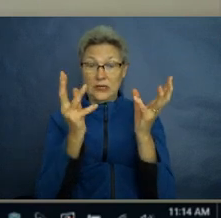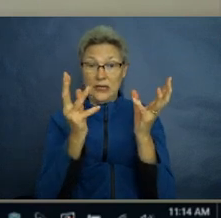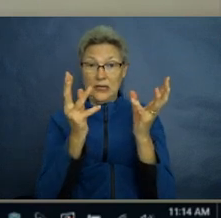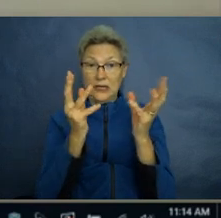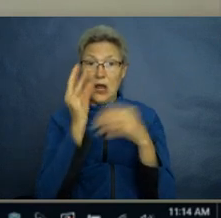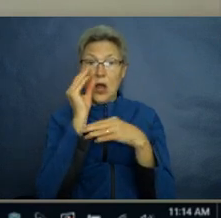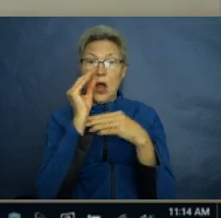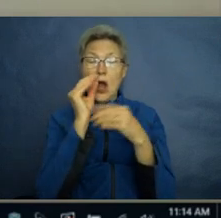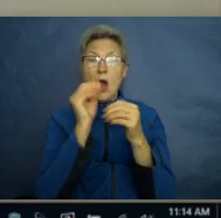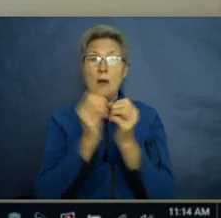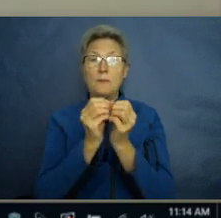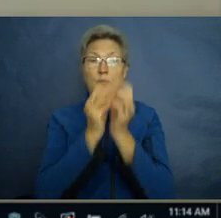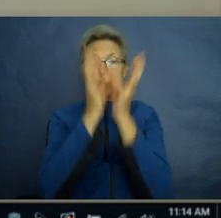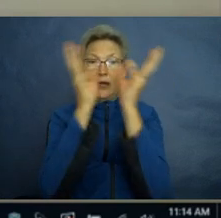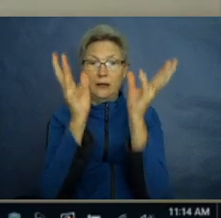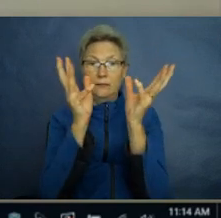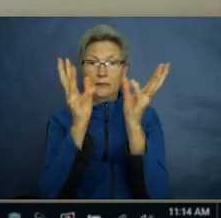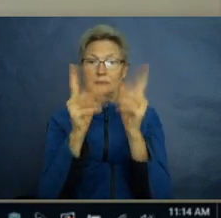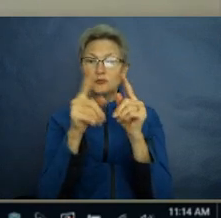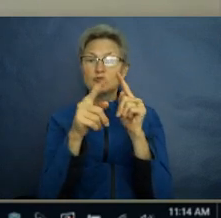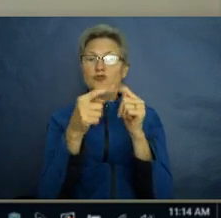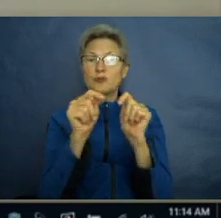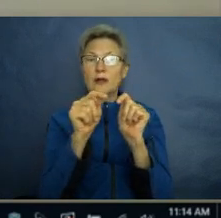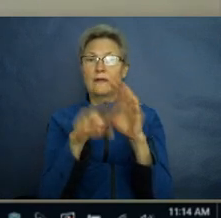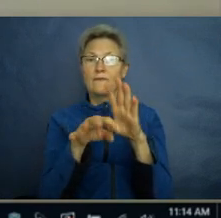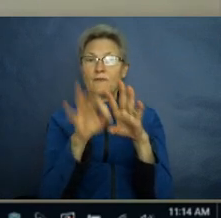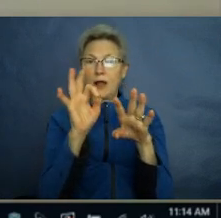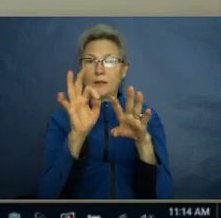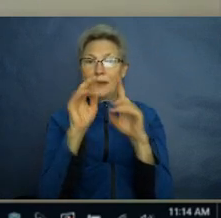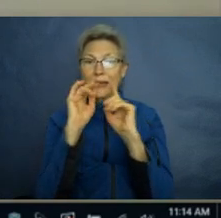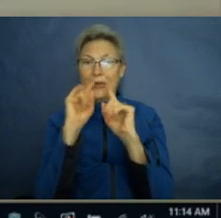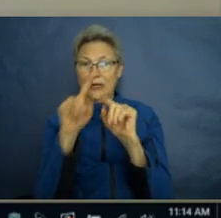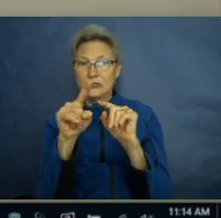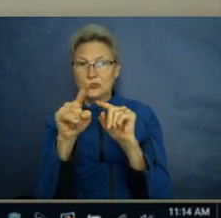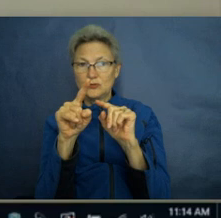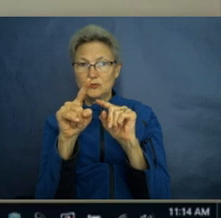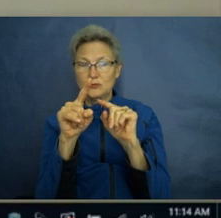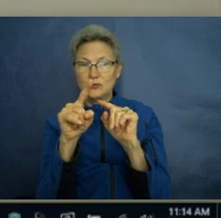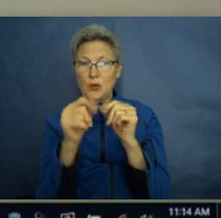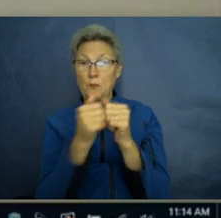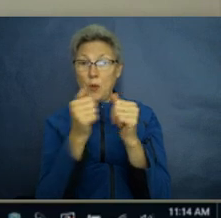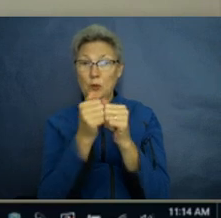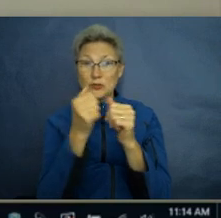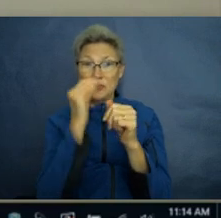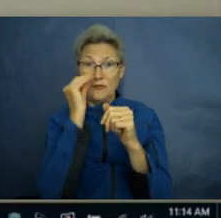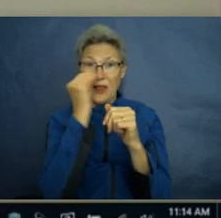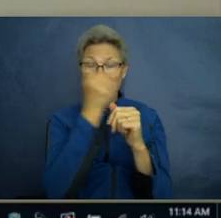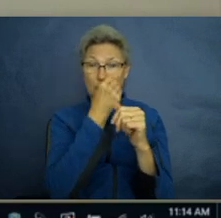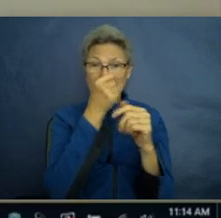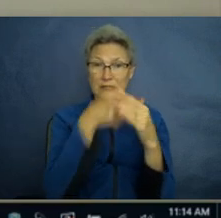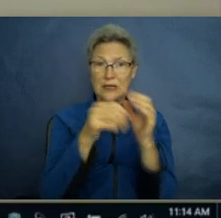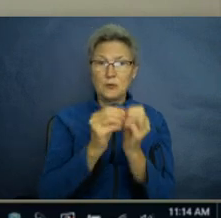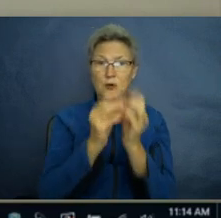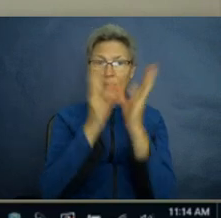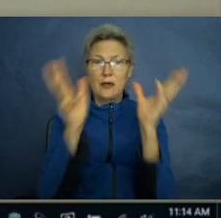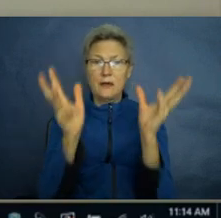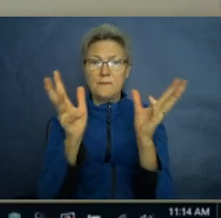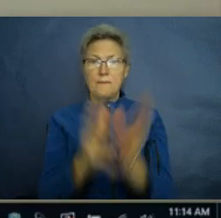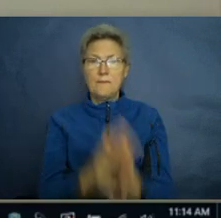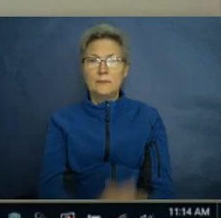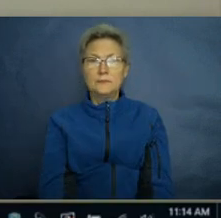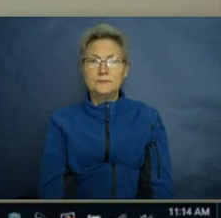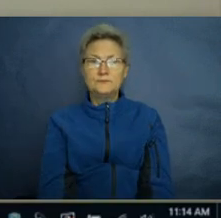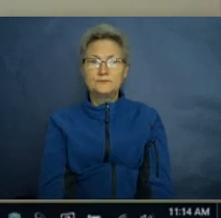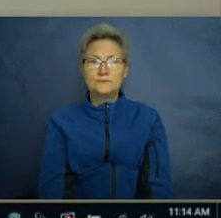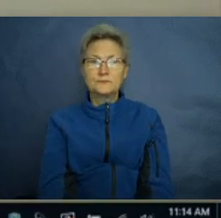my question that I'm trying to find my answer to. What's the greatest number of flowers that could be in a bouquet? So